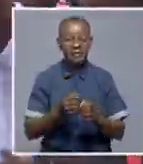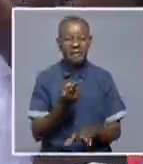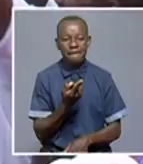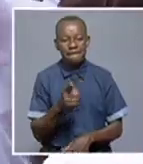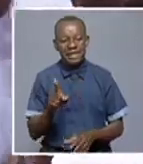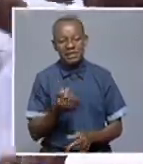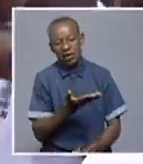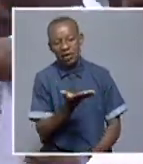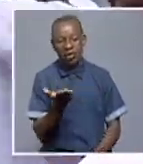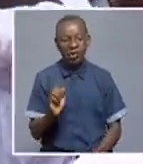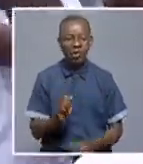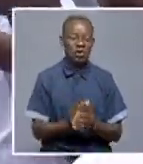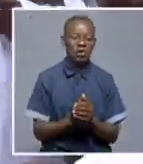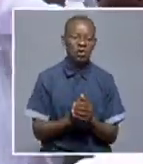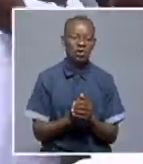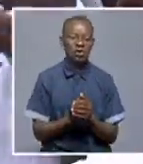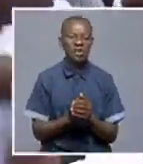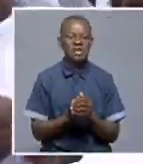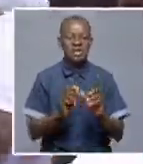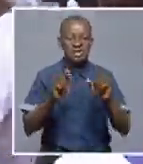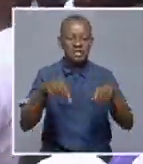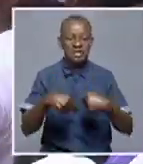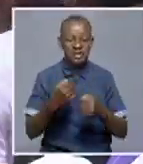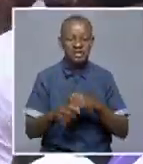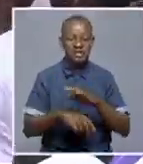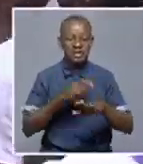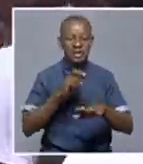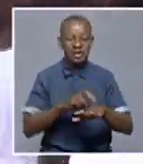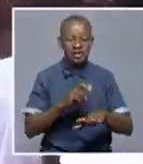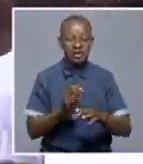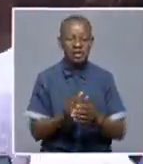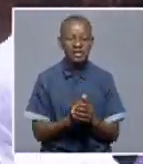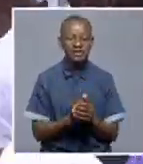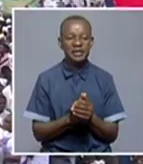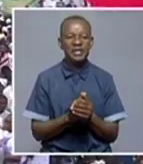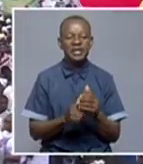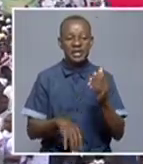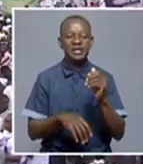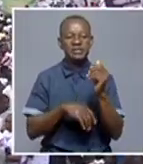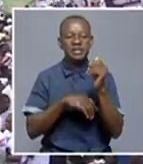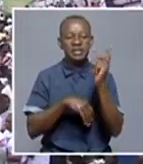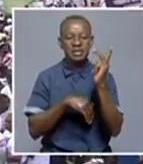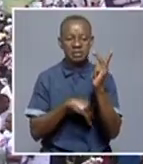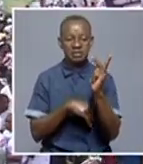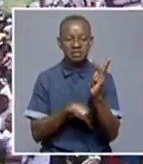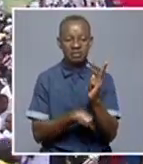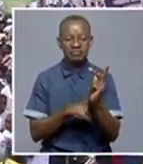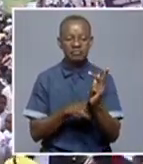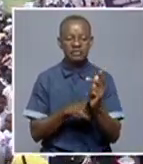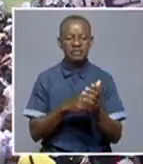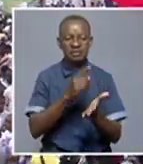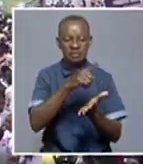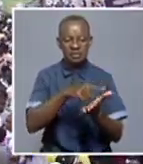place. We have been ensured by the Electoral Commission. We've heard as of last week already they started deploying material, they started